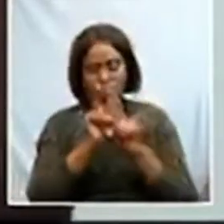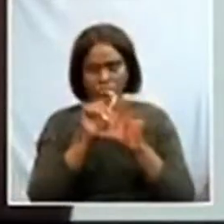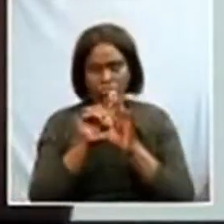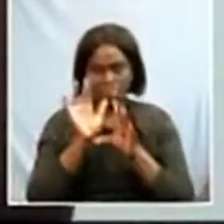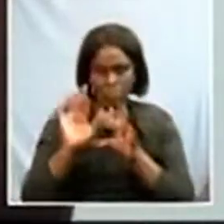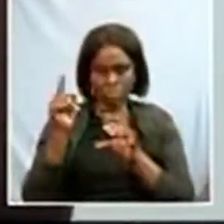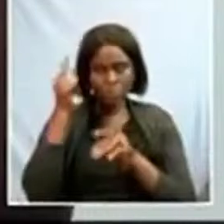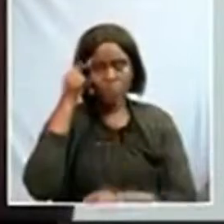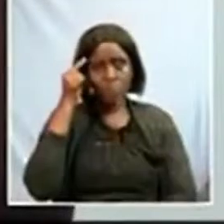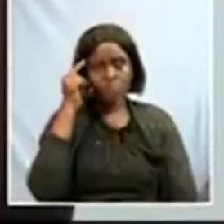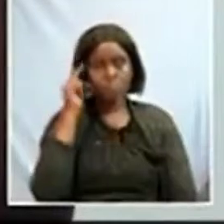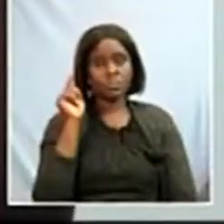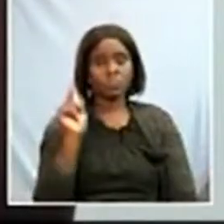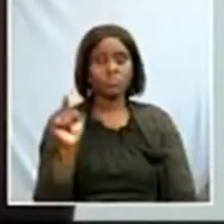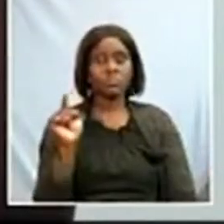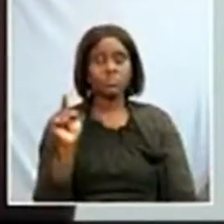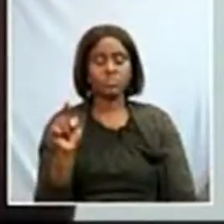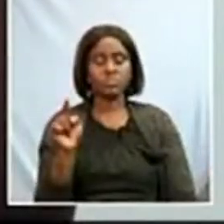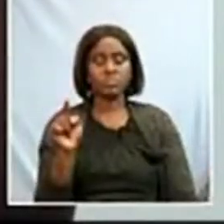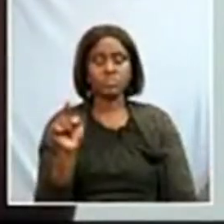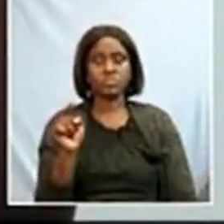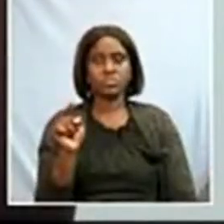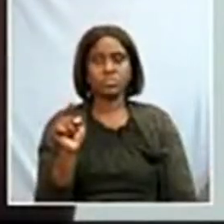of government.